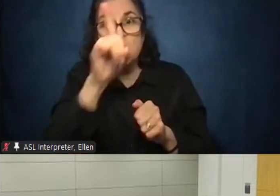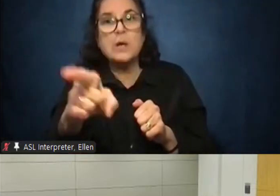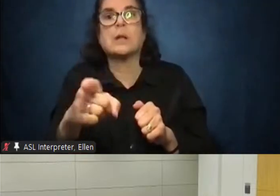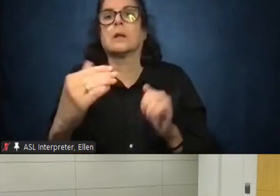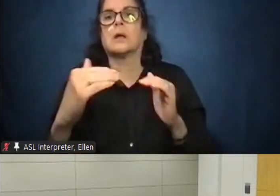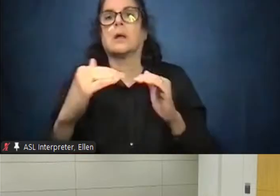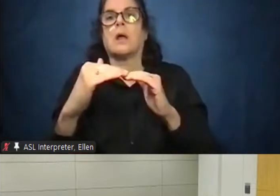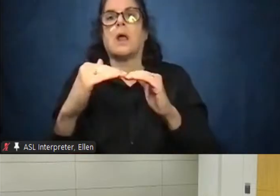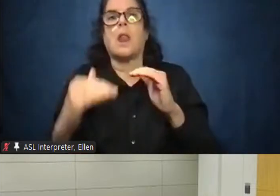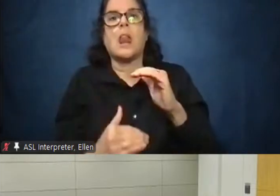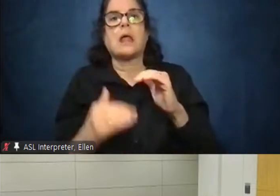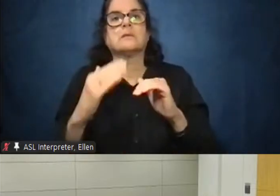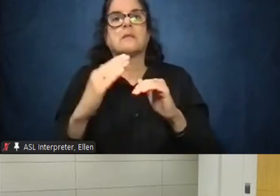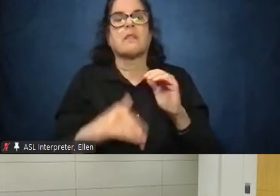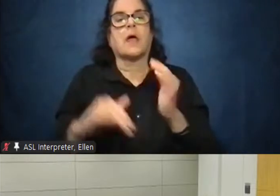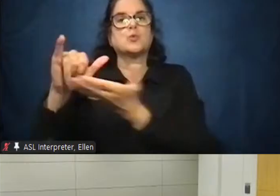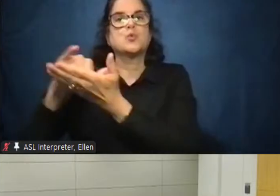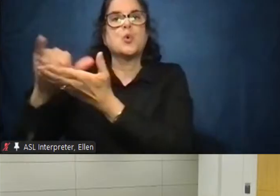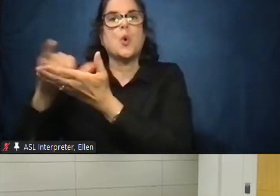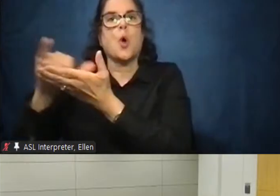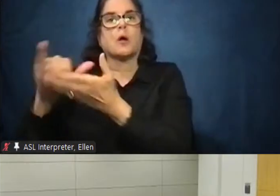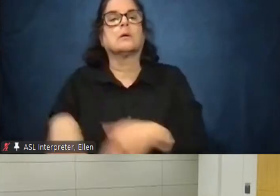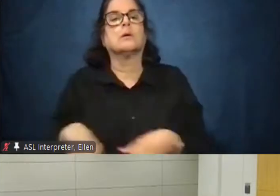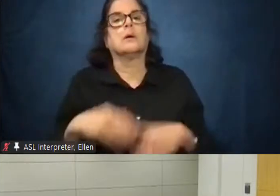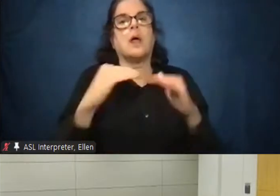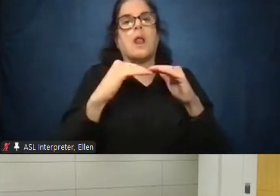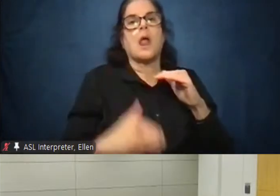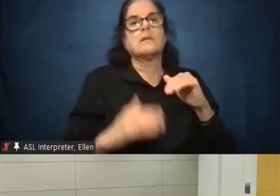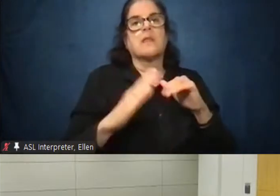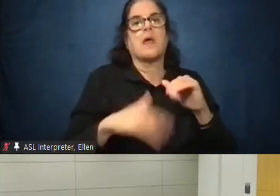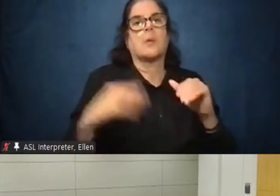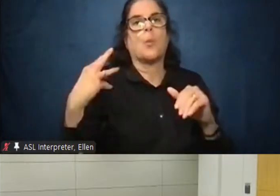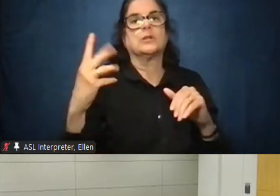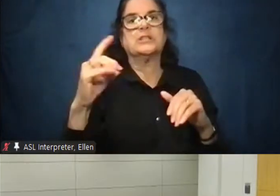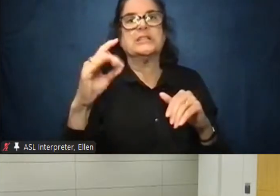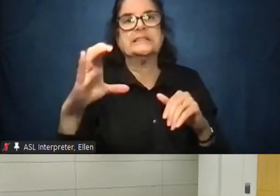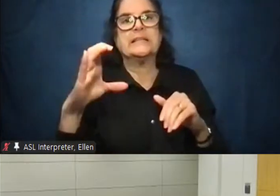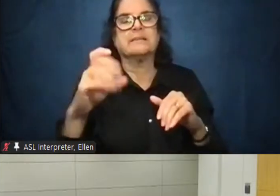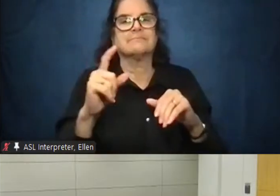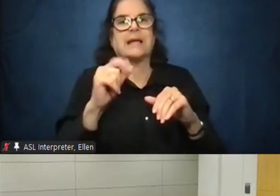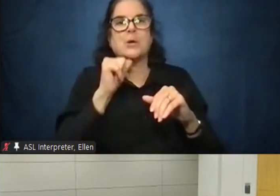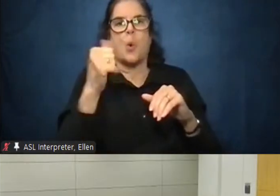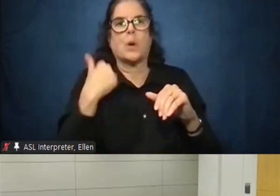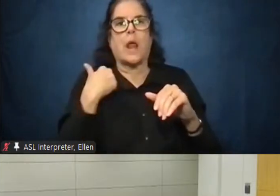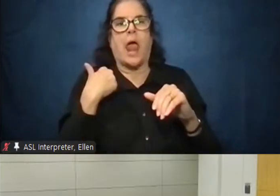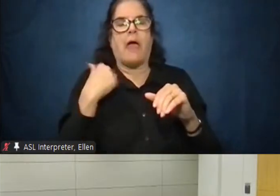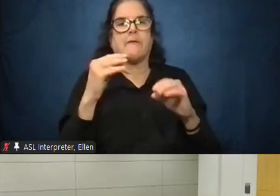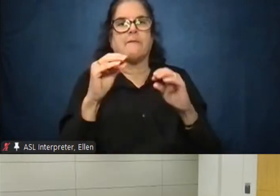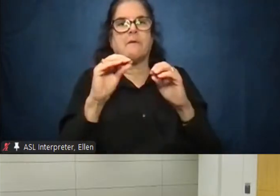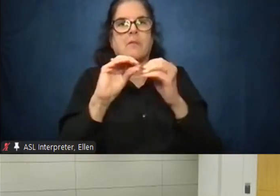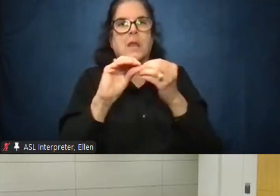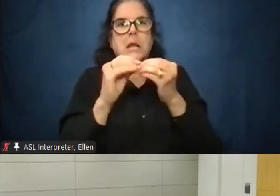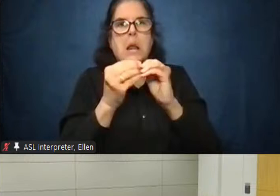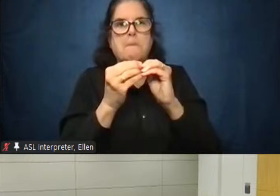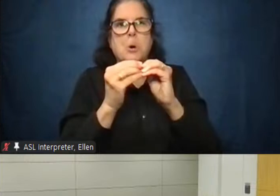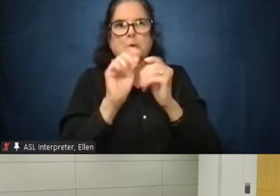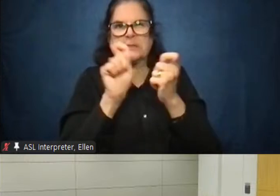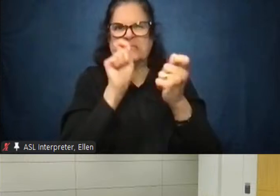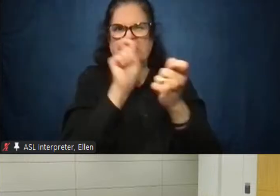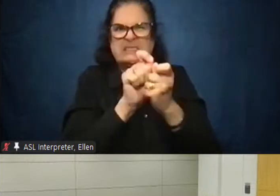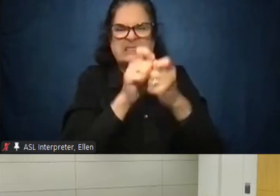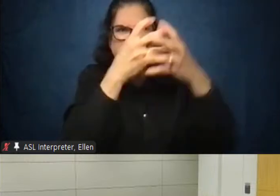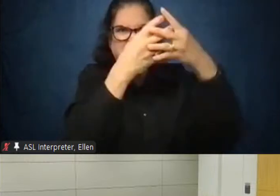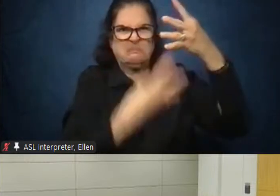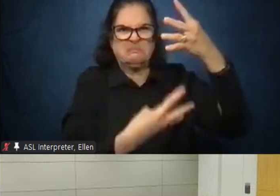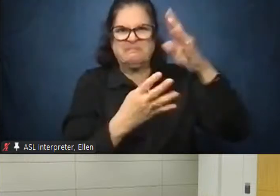across New York and DC. I don't have the numbers right in front of me, so I don't want to give a bad number for New York and